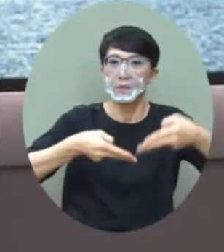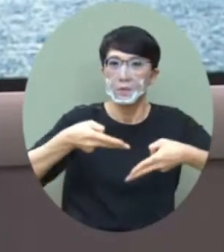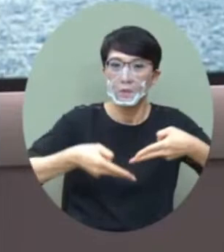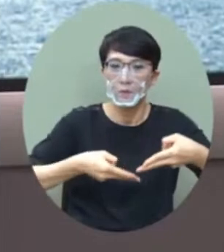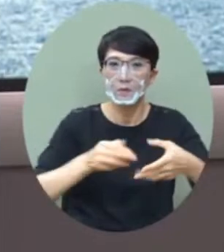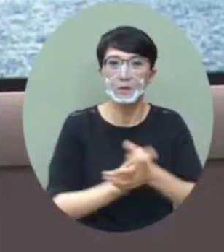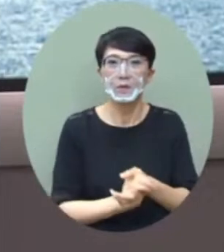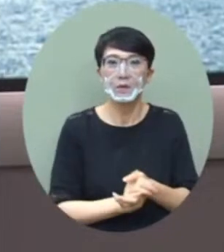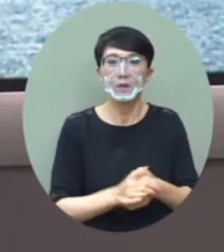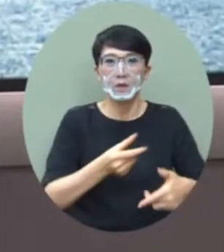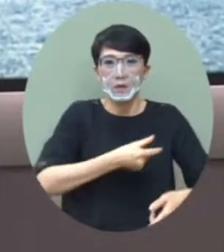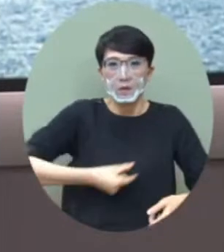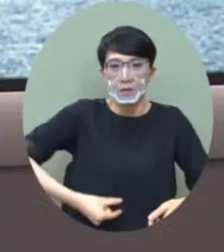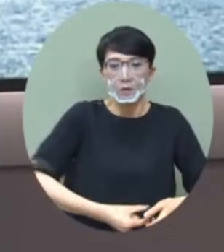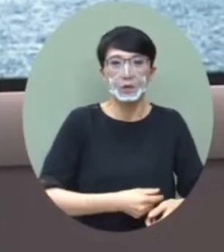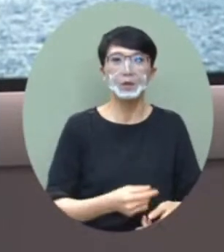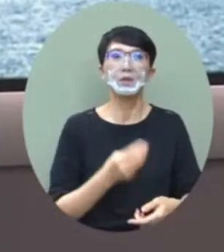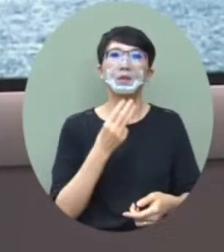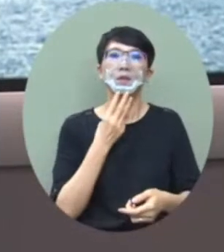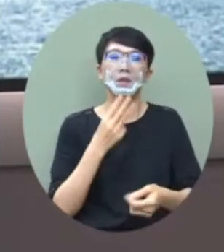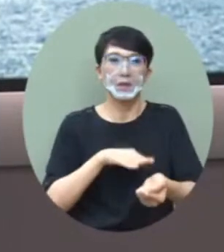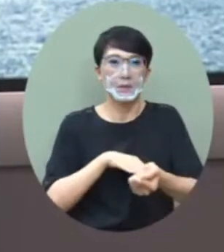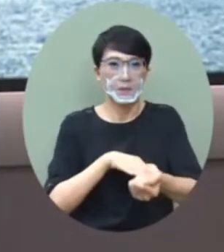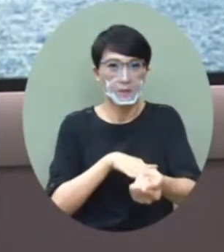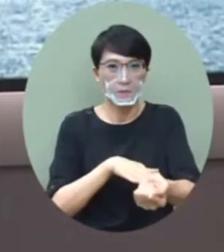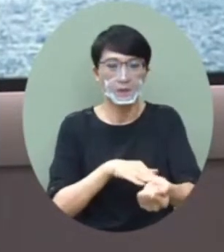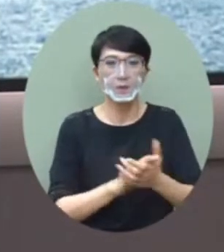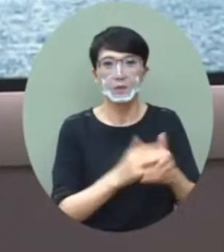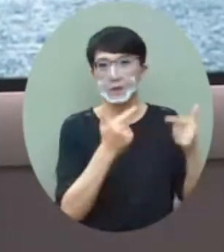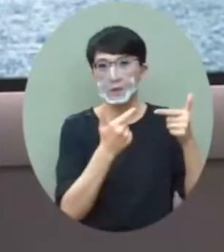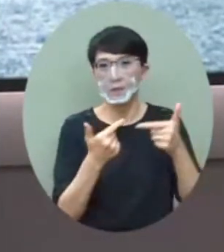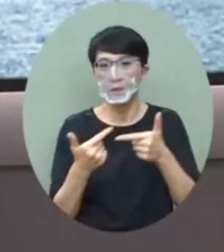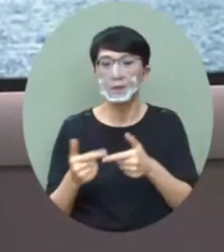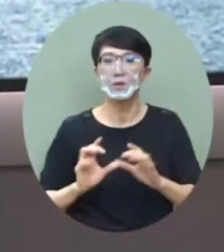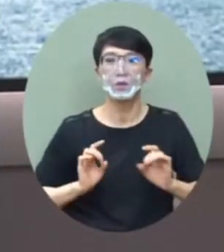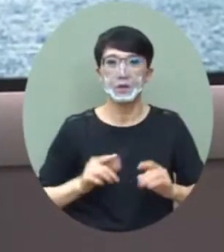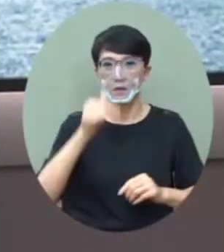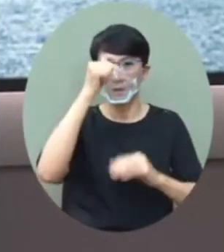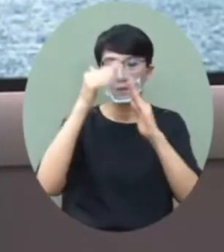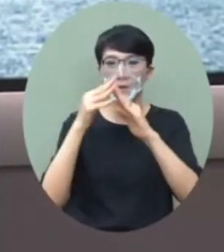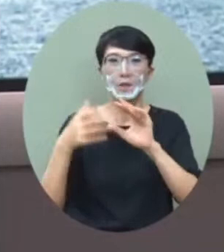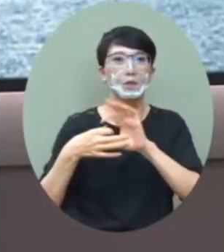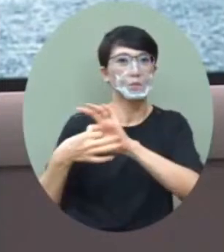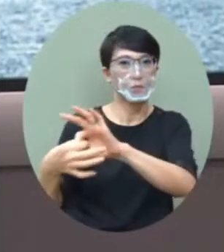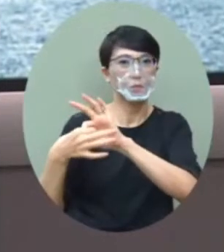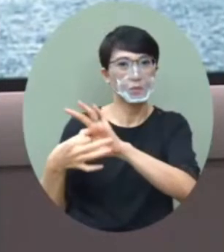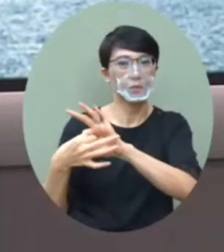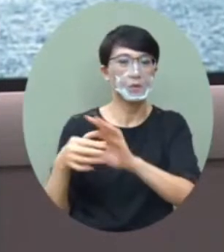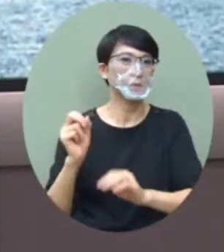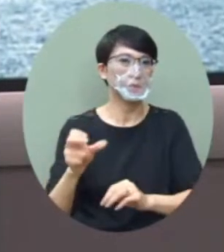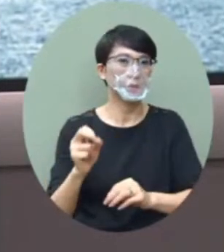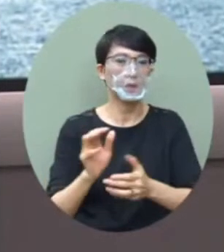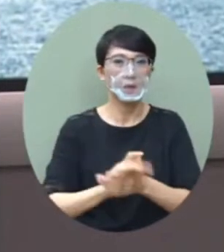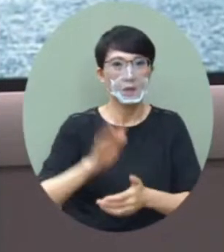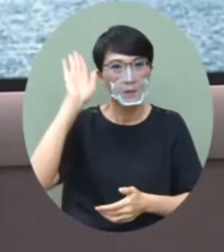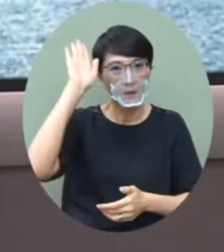patients from public hospitals were referred to private hospitals for different surgeries, such as